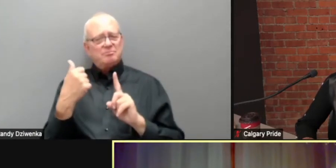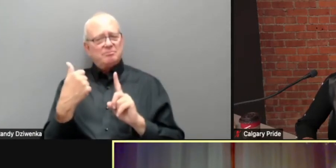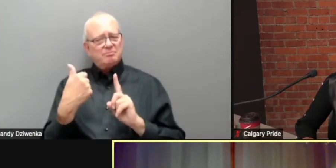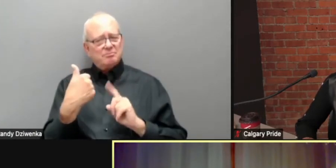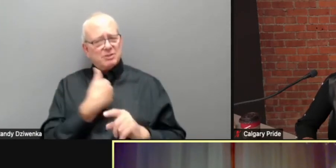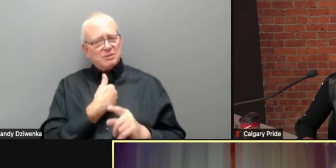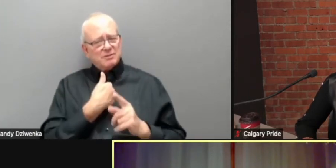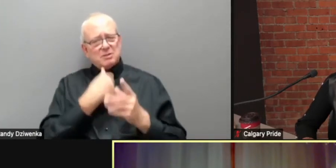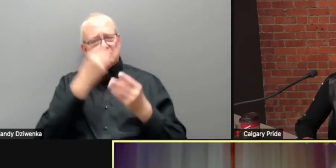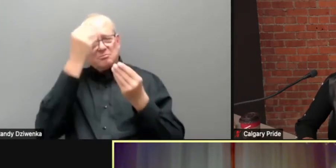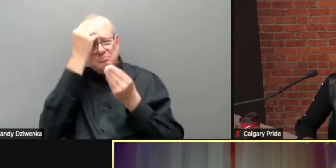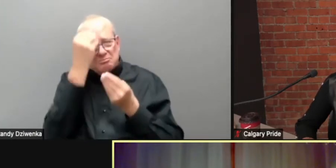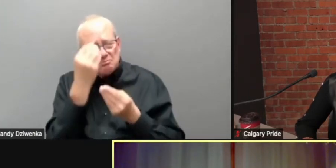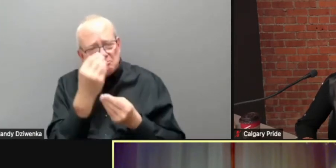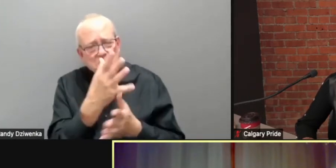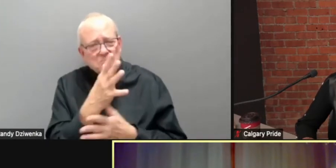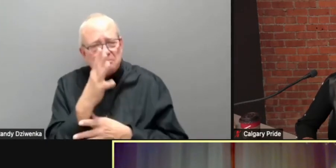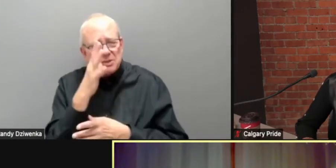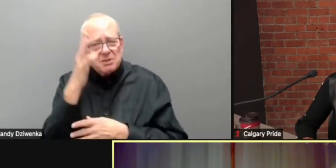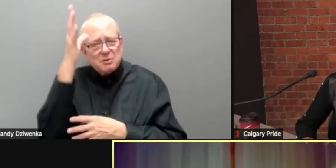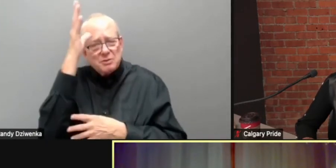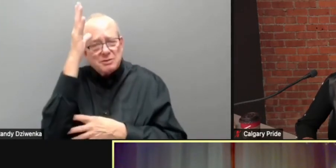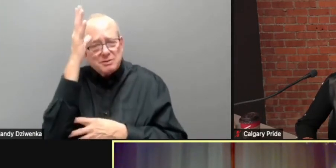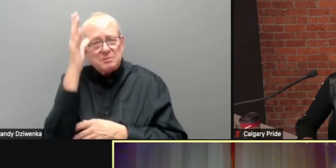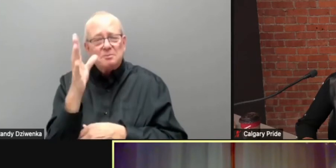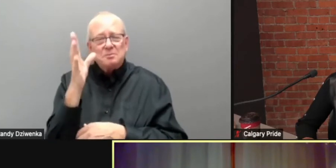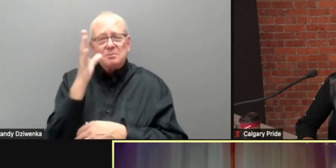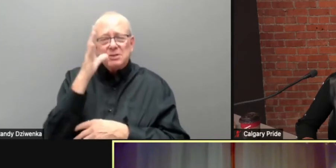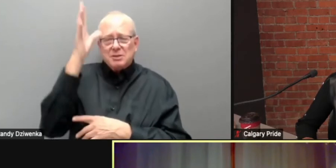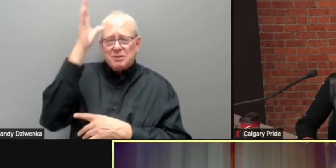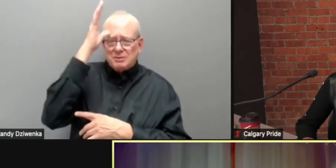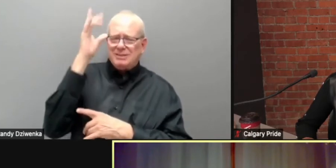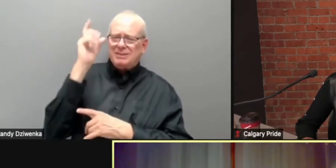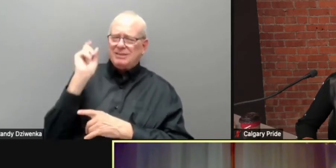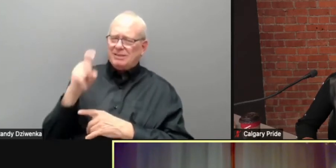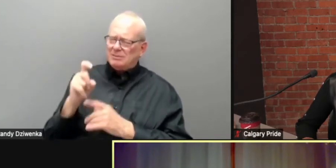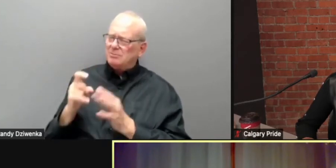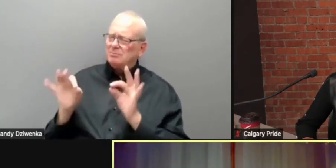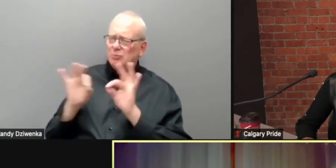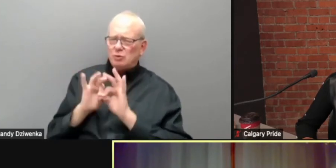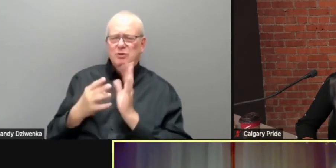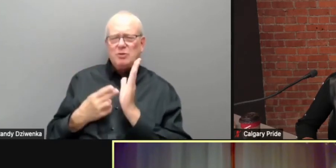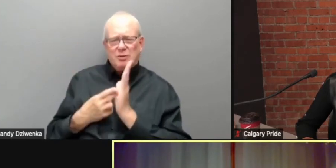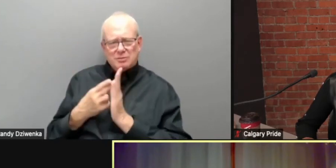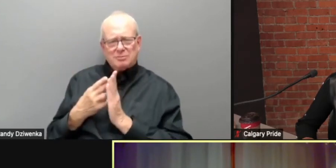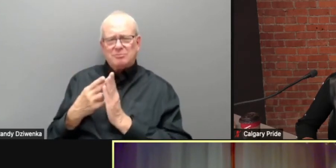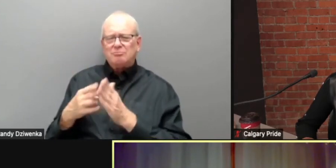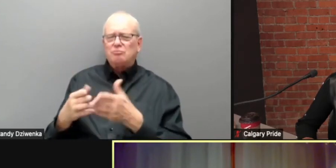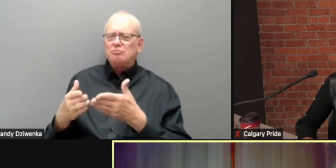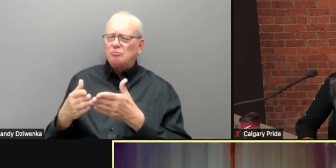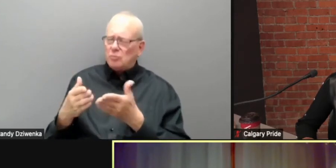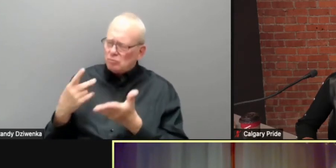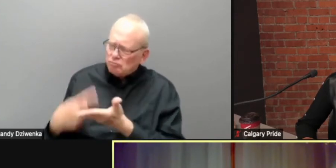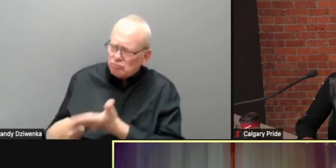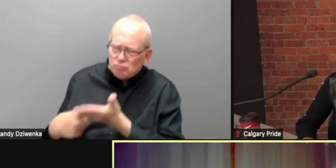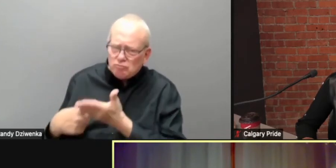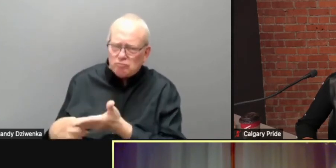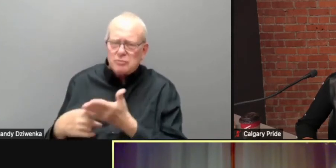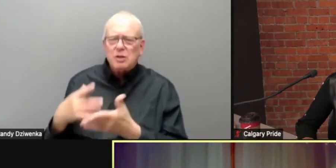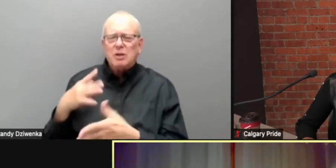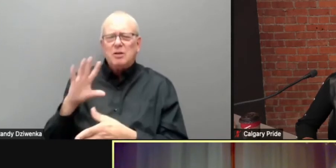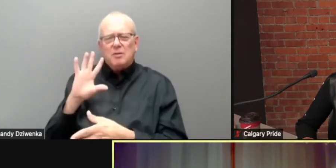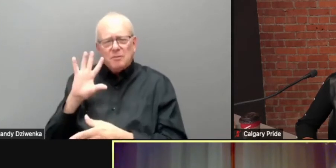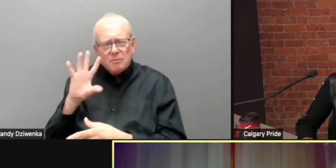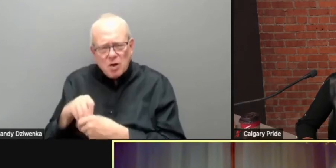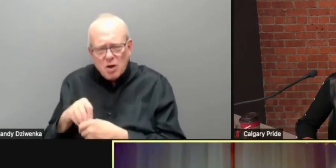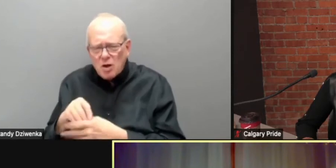I need to accept this as my own. I am part of this world, I am part of this family,